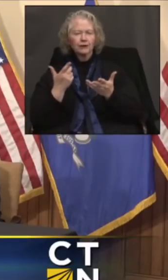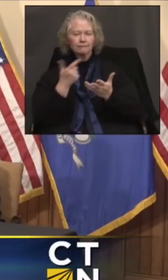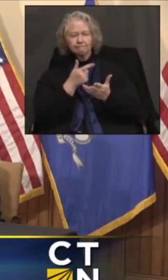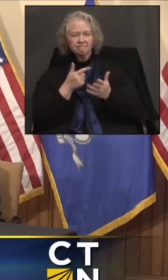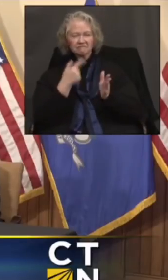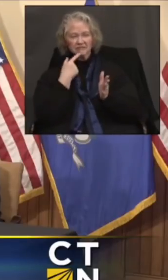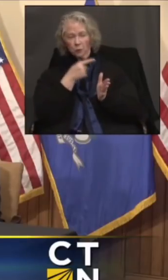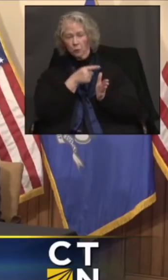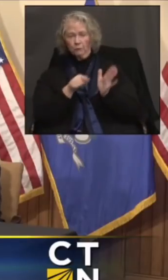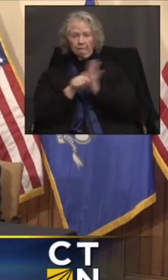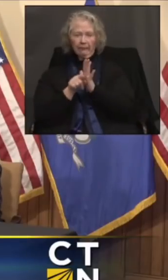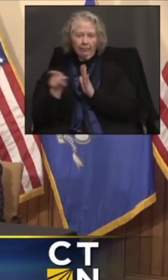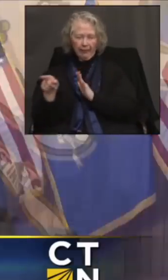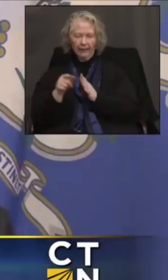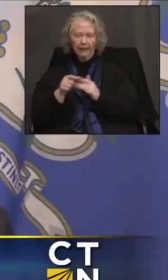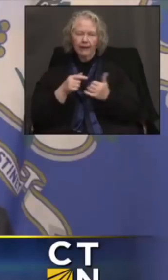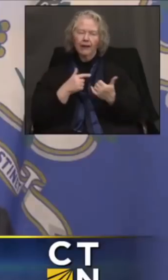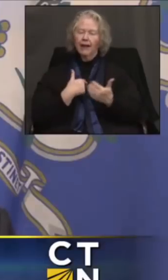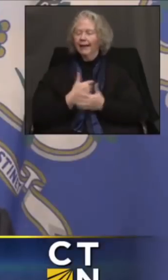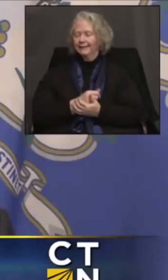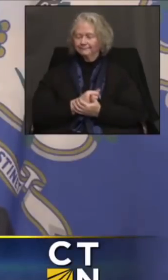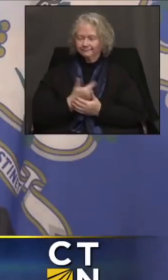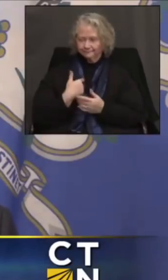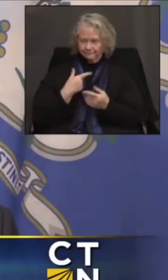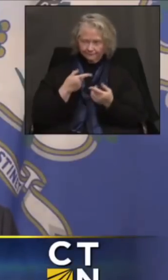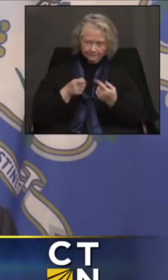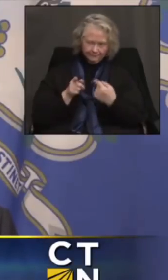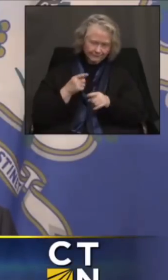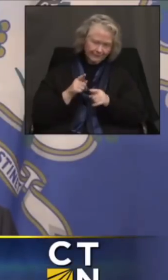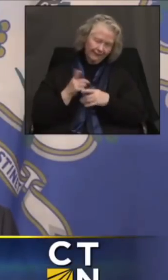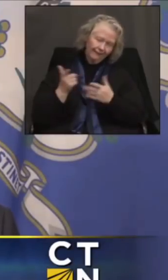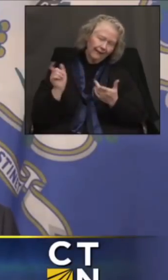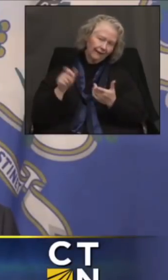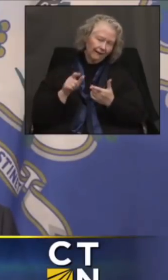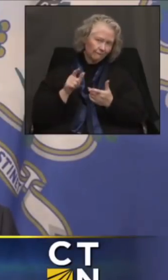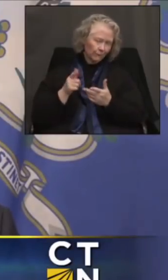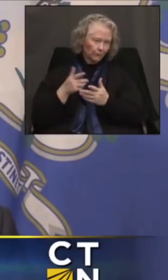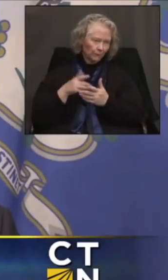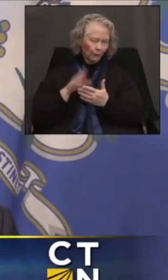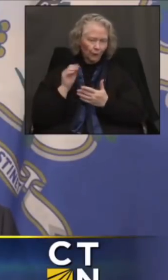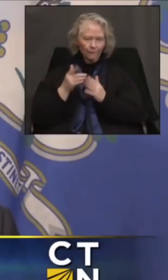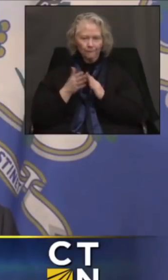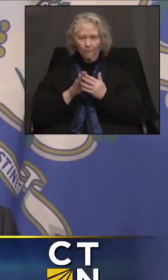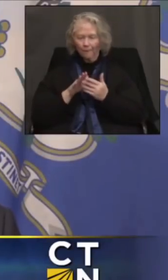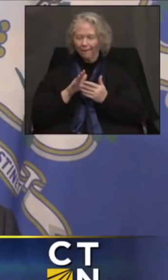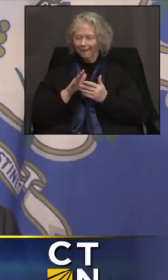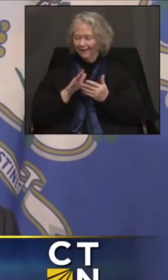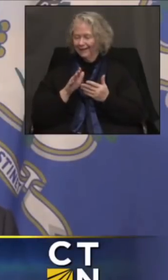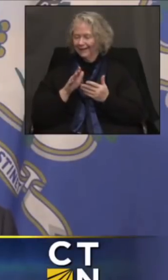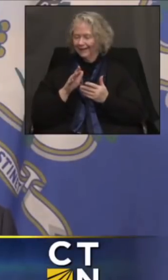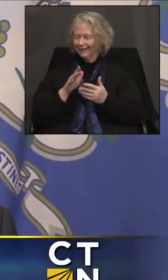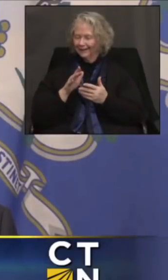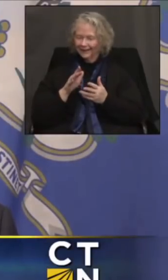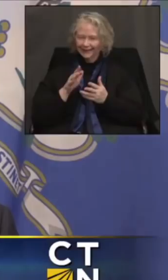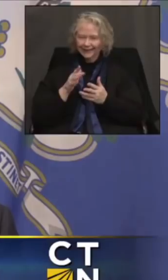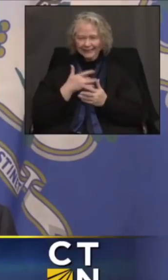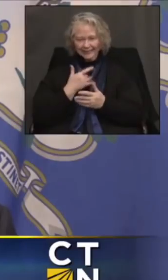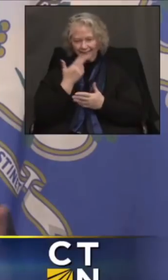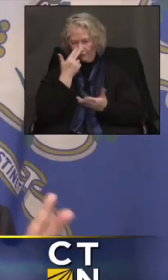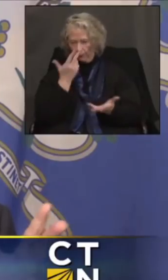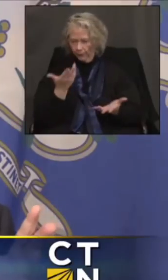respond. I was just having a little fun, get a sense of humor. Let me just say, I think you